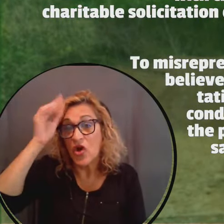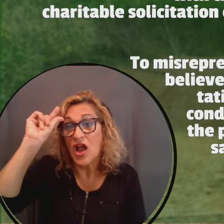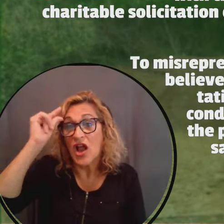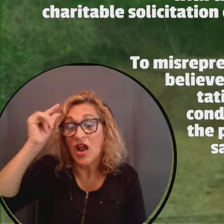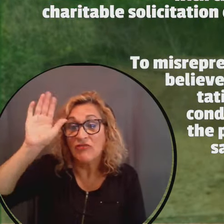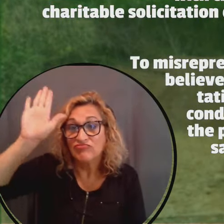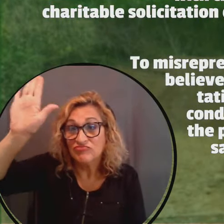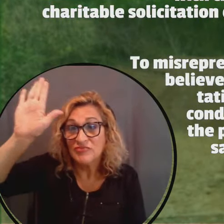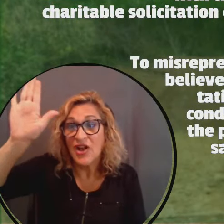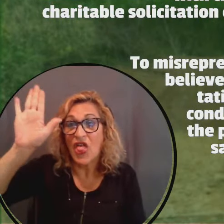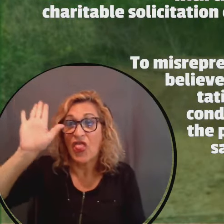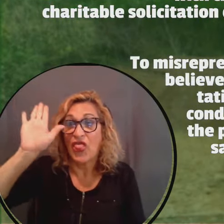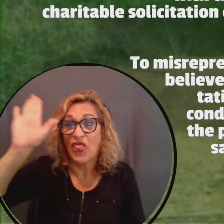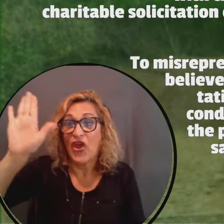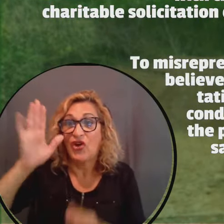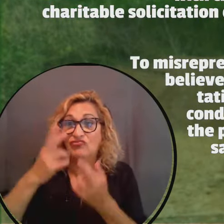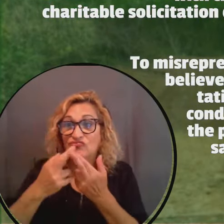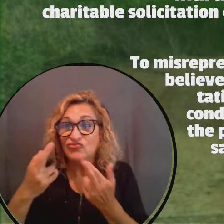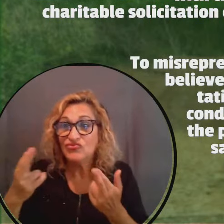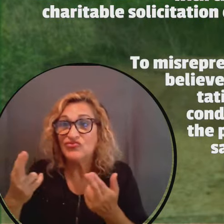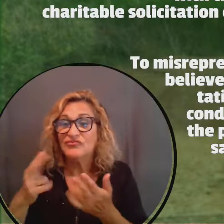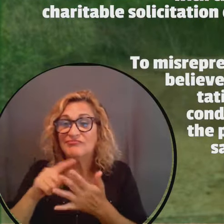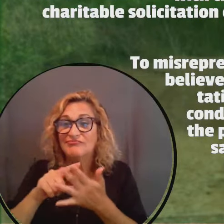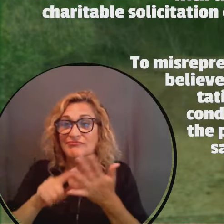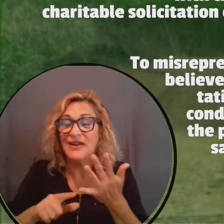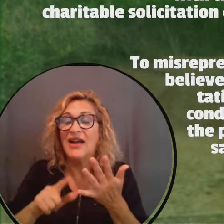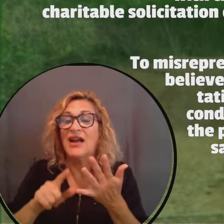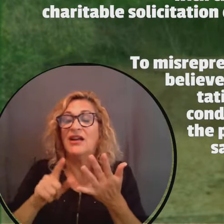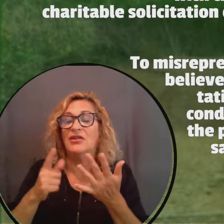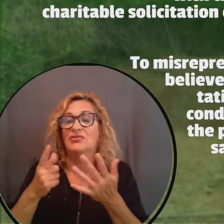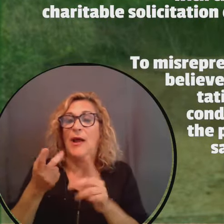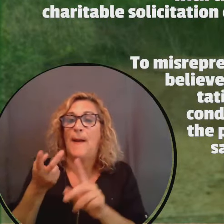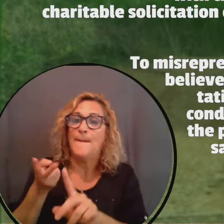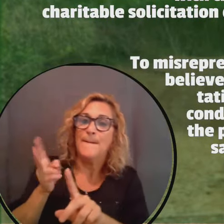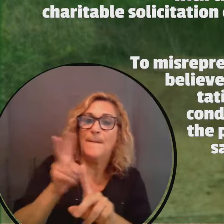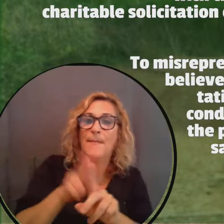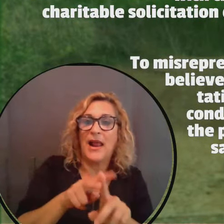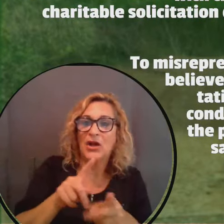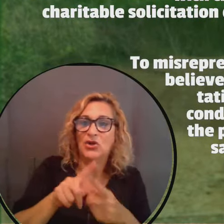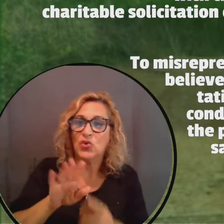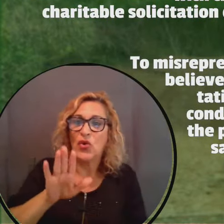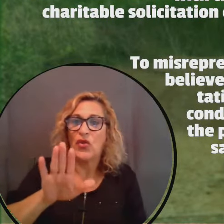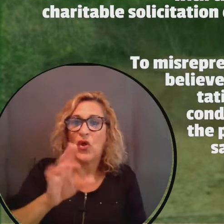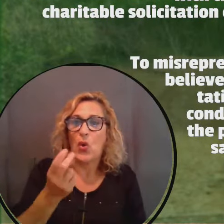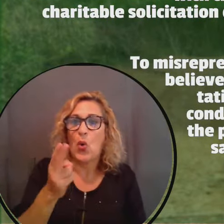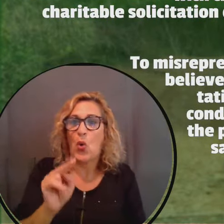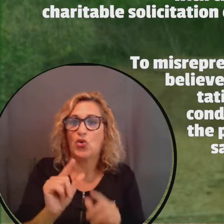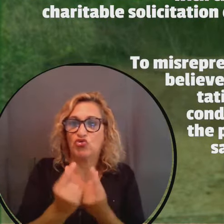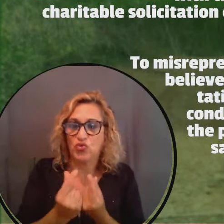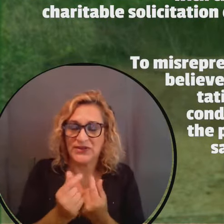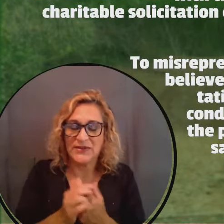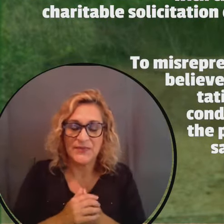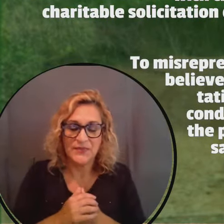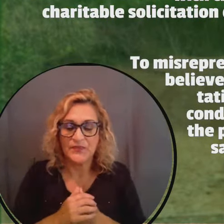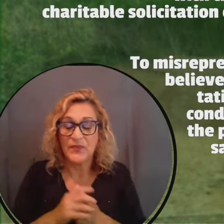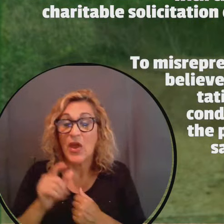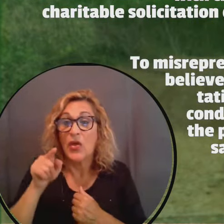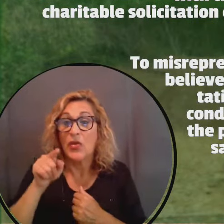own left groups. But that these strategies are one that have been